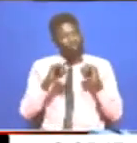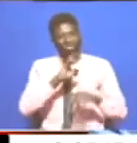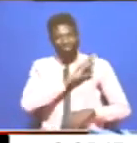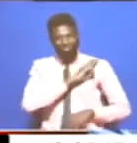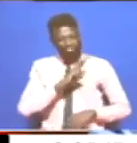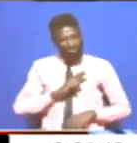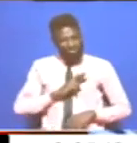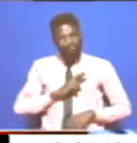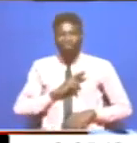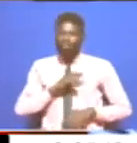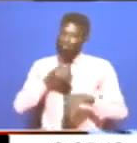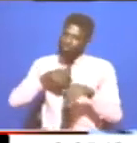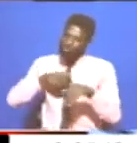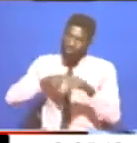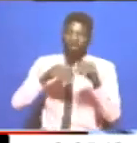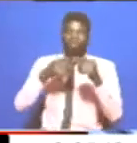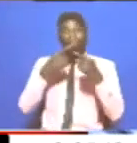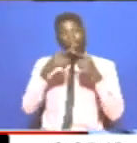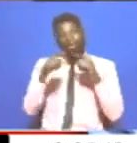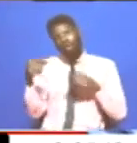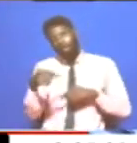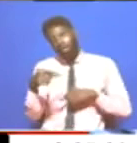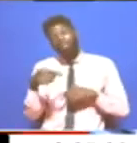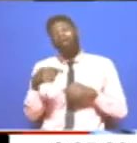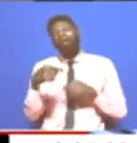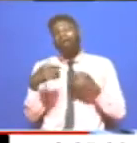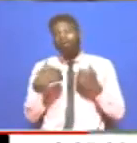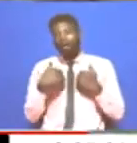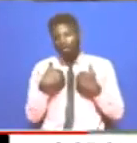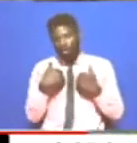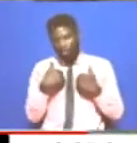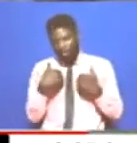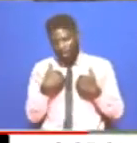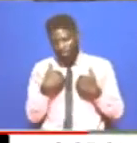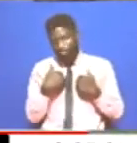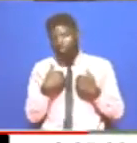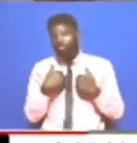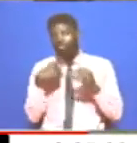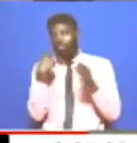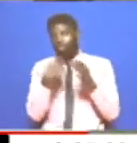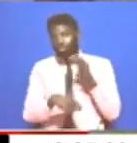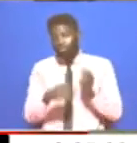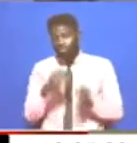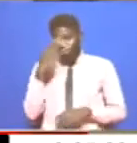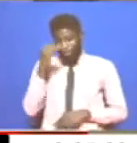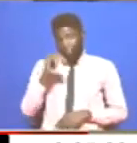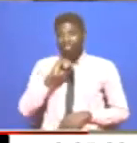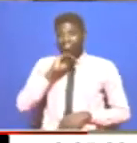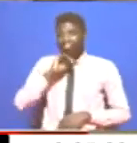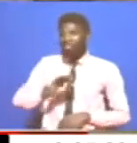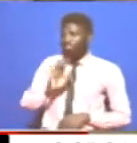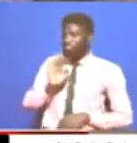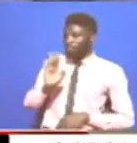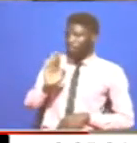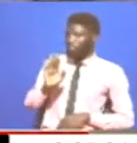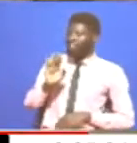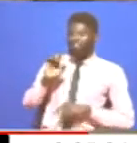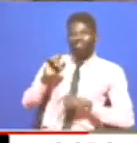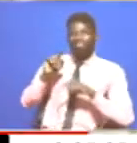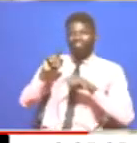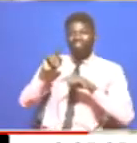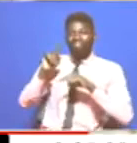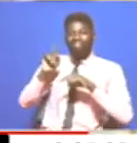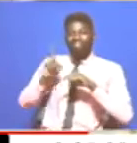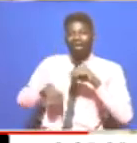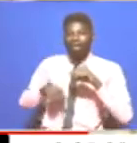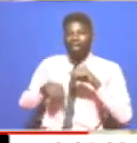will come at a cost that one of his grandson was unable to bear, shunning him out of the